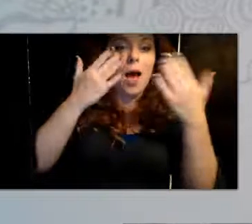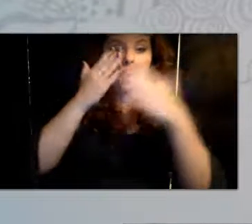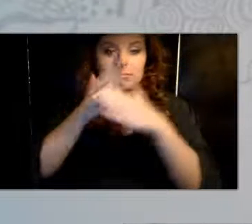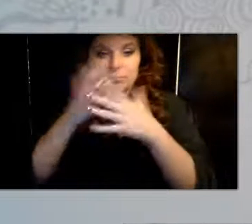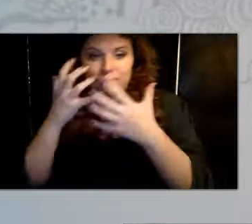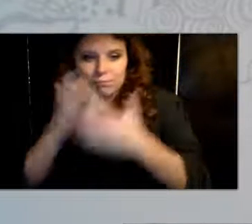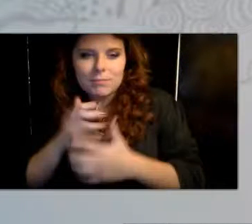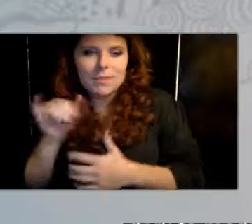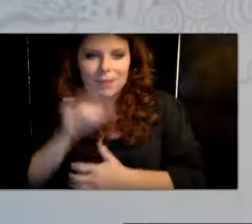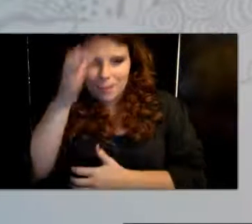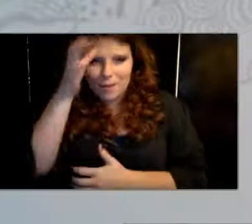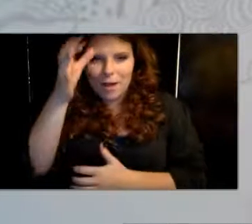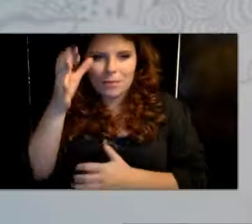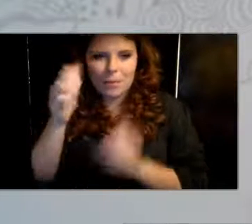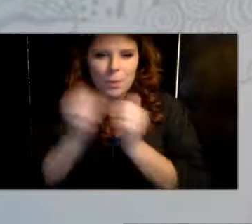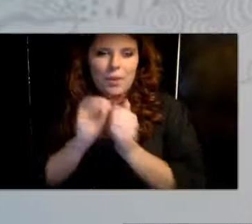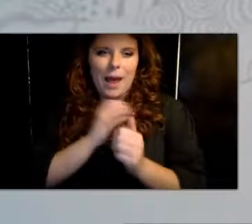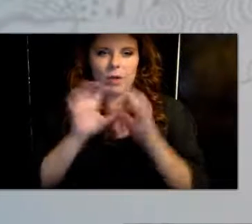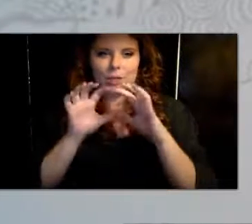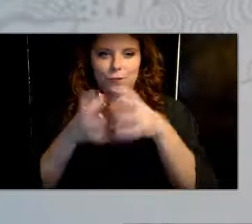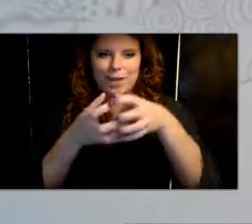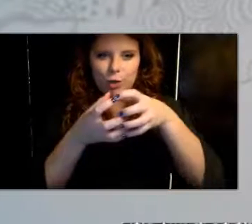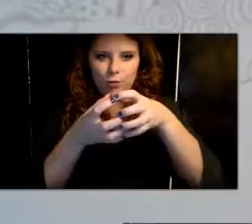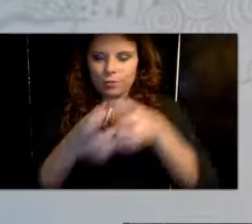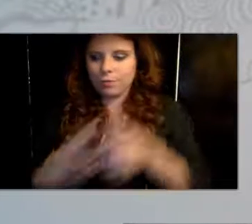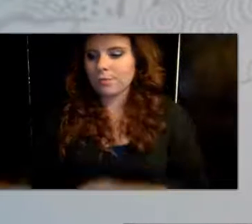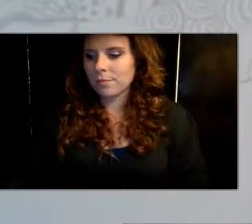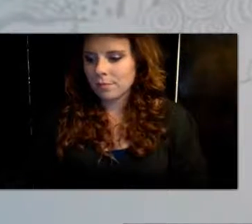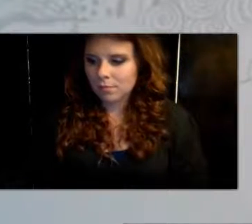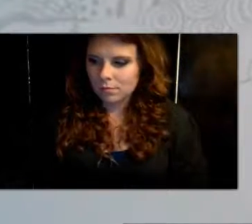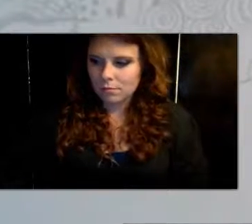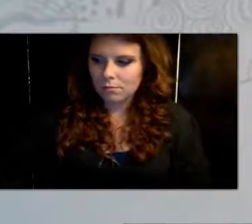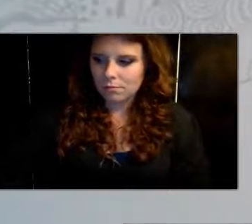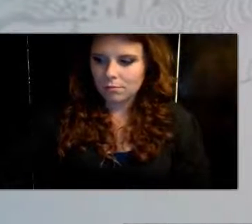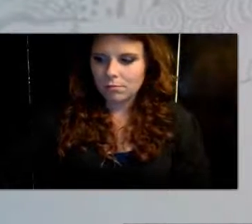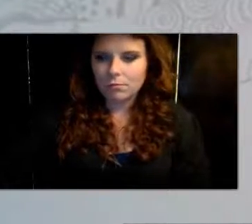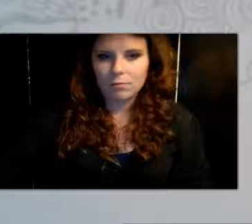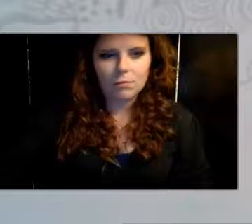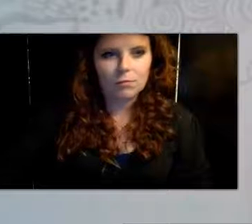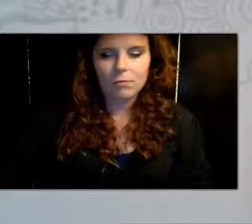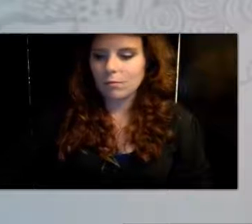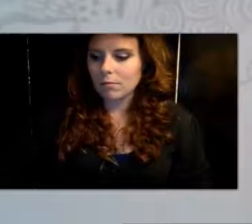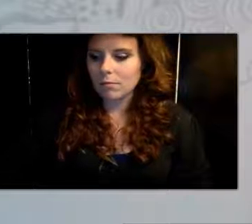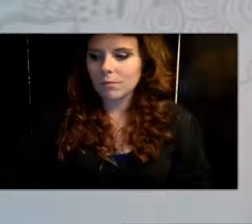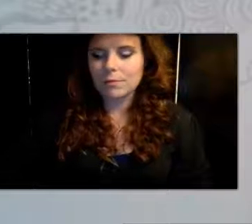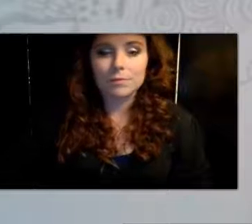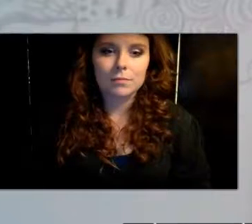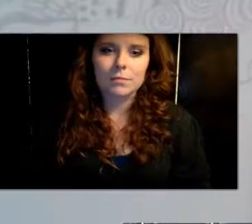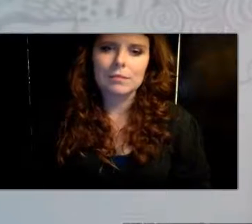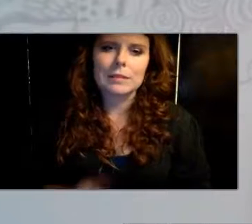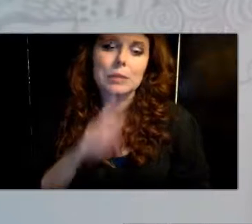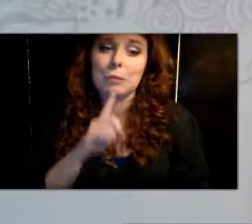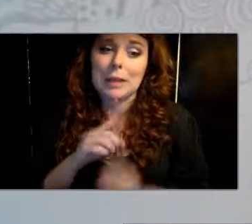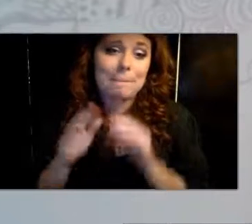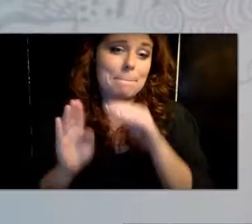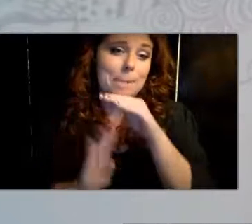It's kind of the same thing on our sphere. Go dark to medium to light. Okay, that is a very